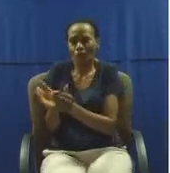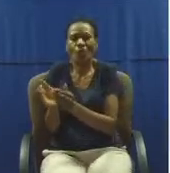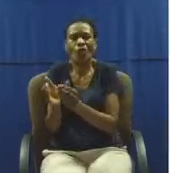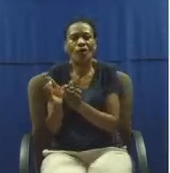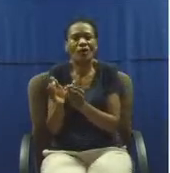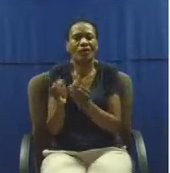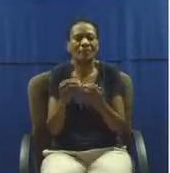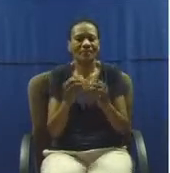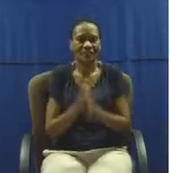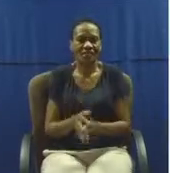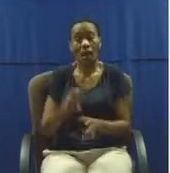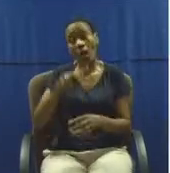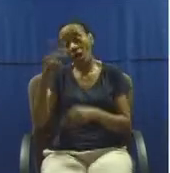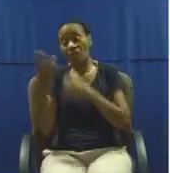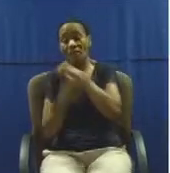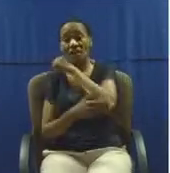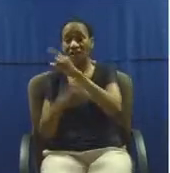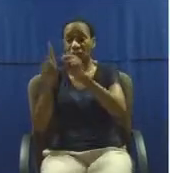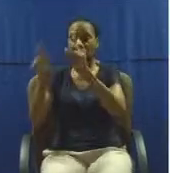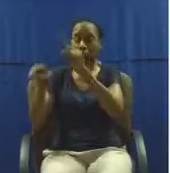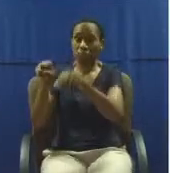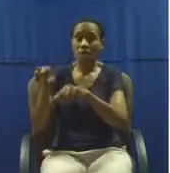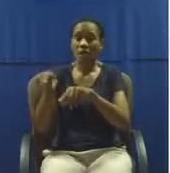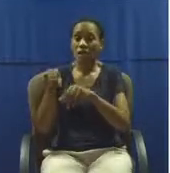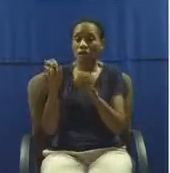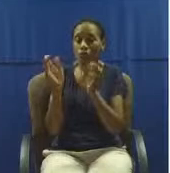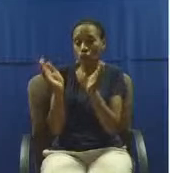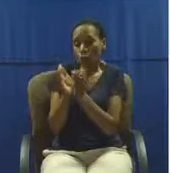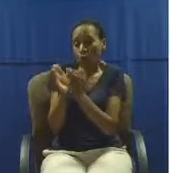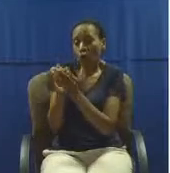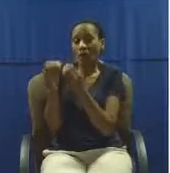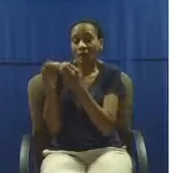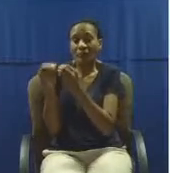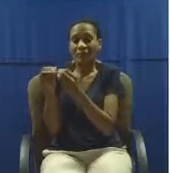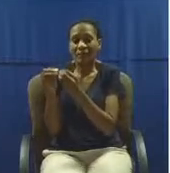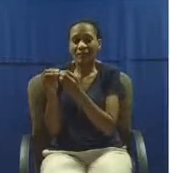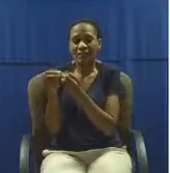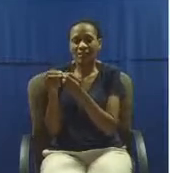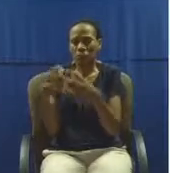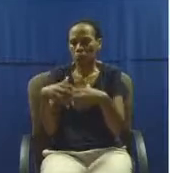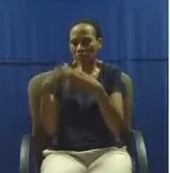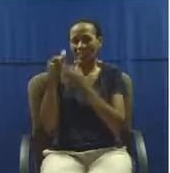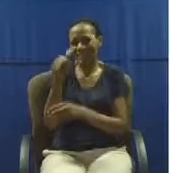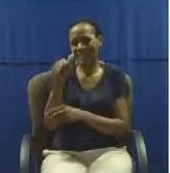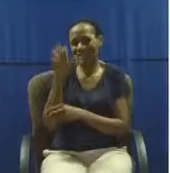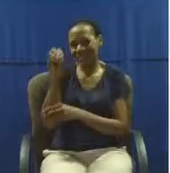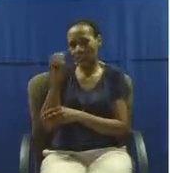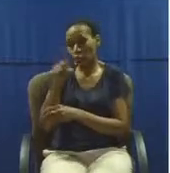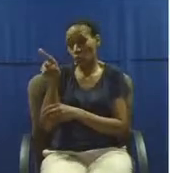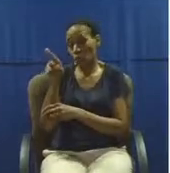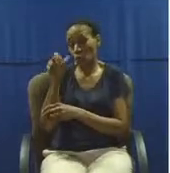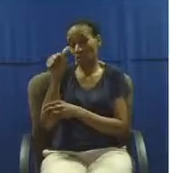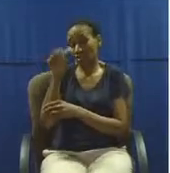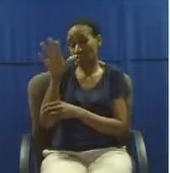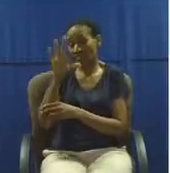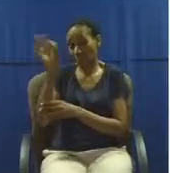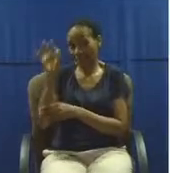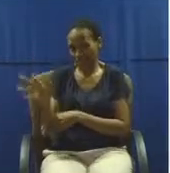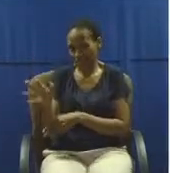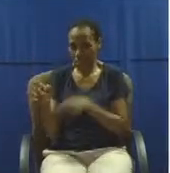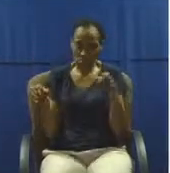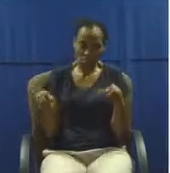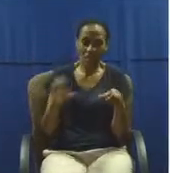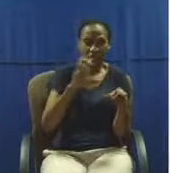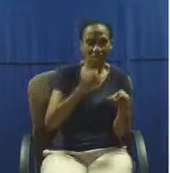countries, small and medium enterprises create up to 60–65% of the jobs. In our country, it's still low, and that is